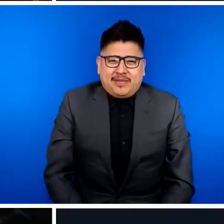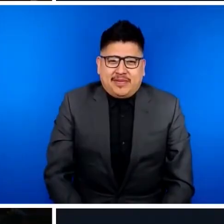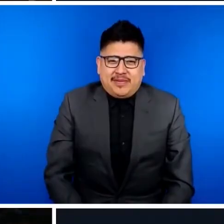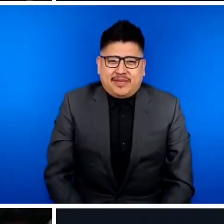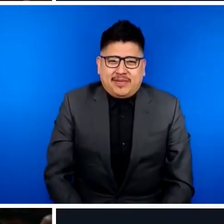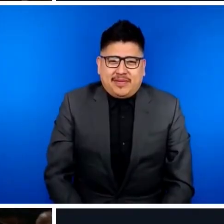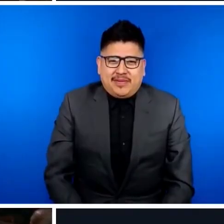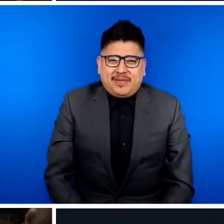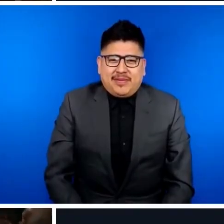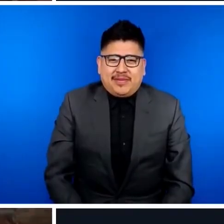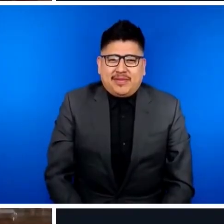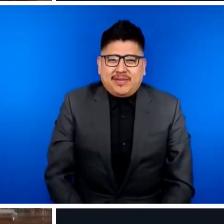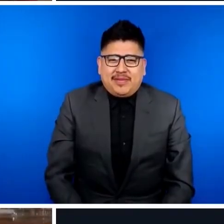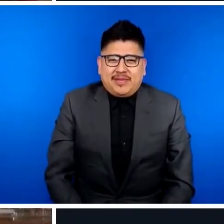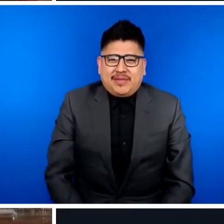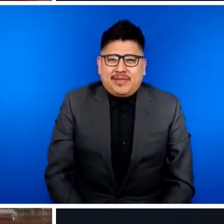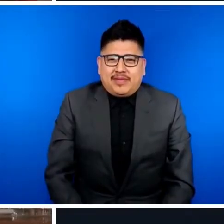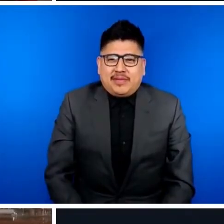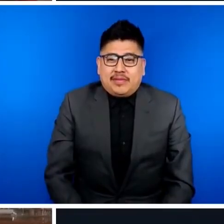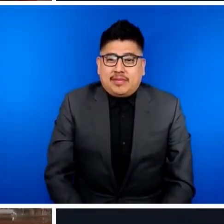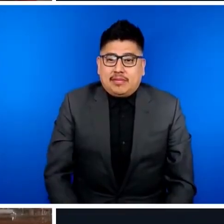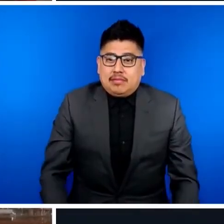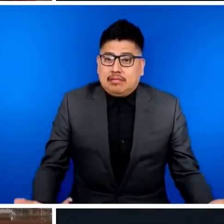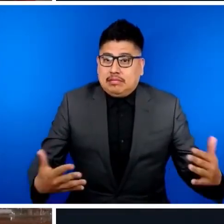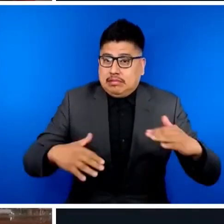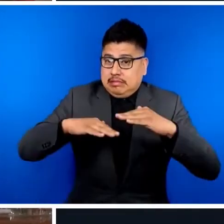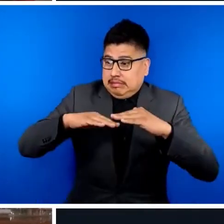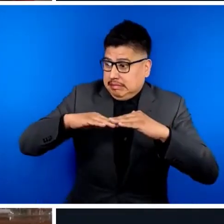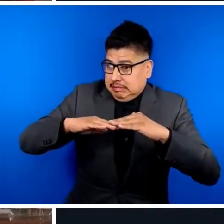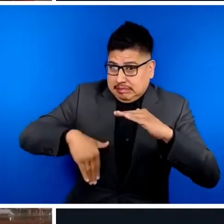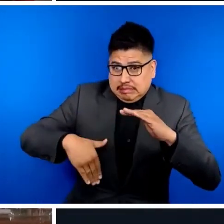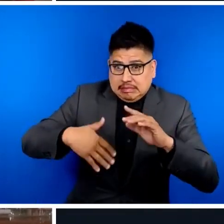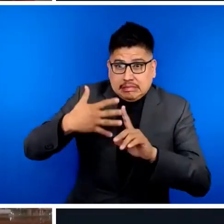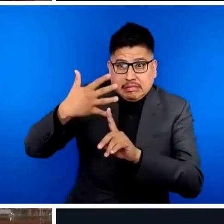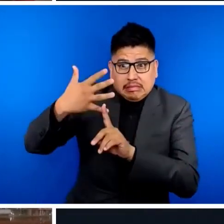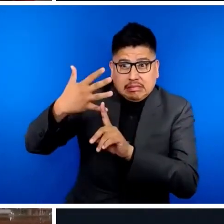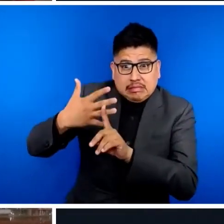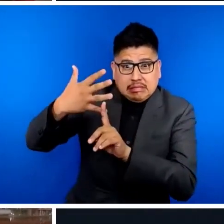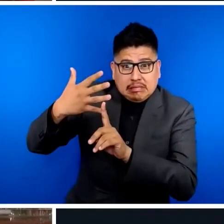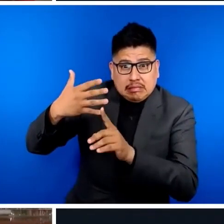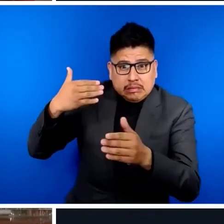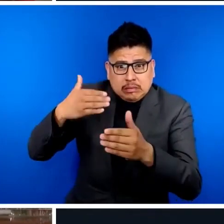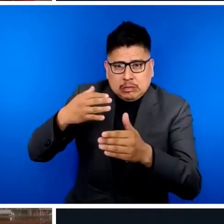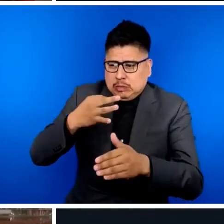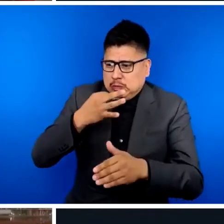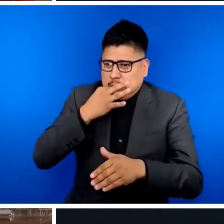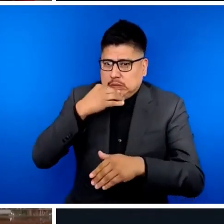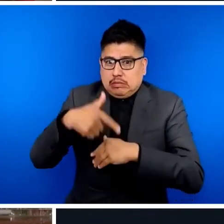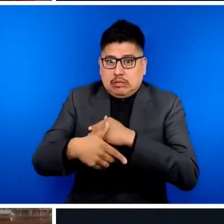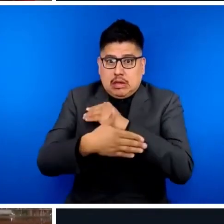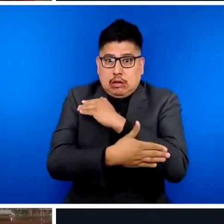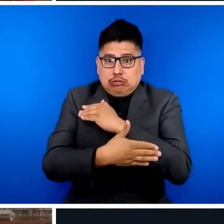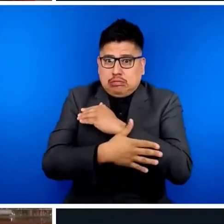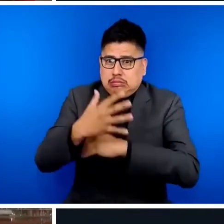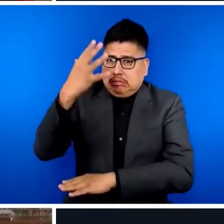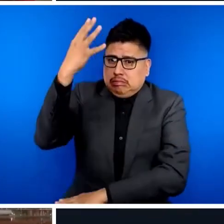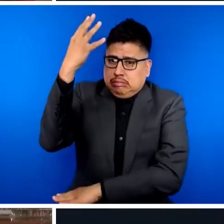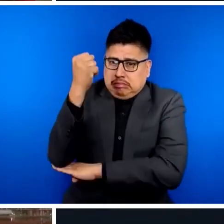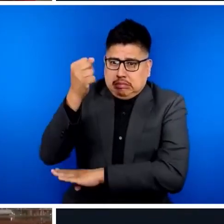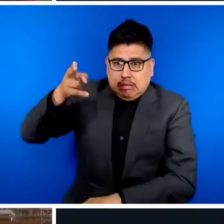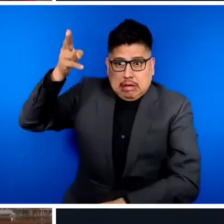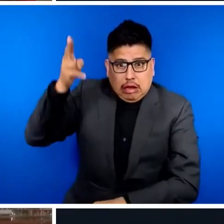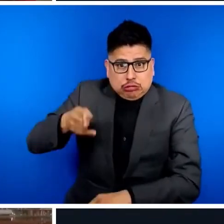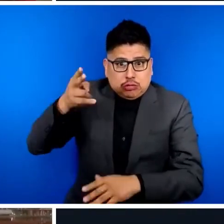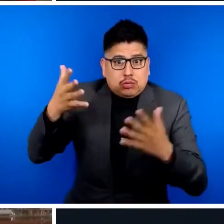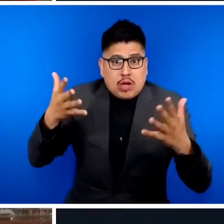Less than 5 months from now, our country will celebrate an epic milestone in American history, the 250th